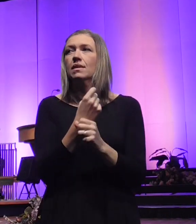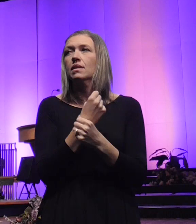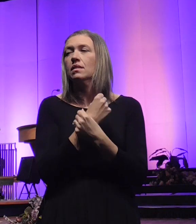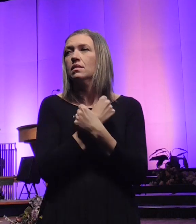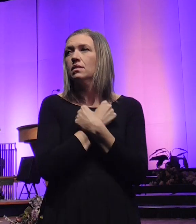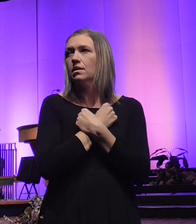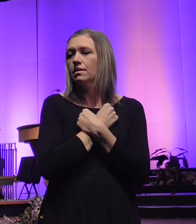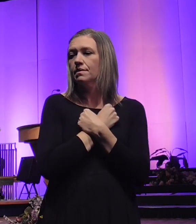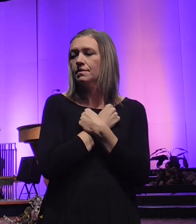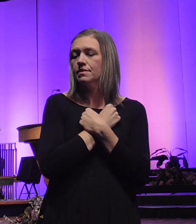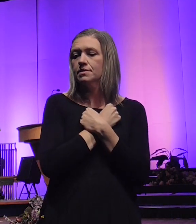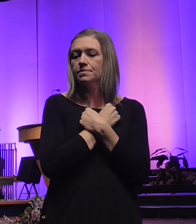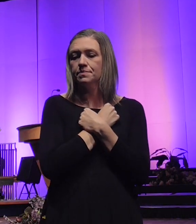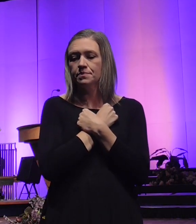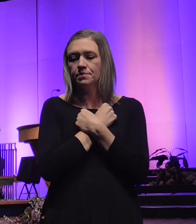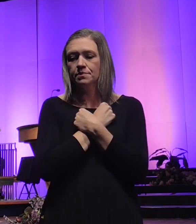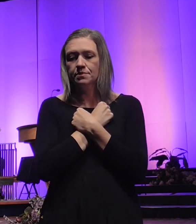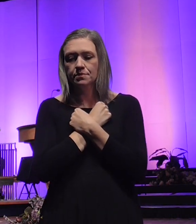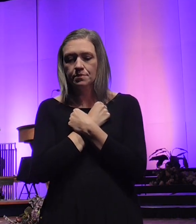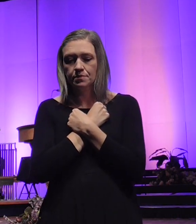only love.